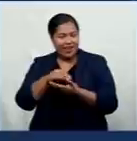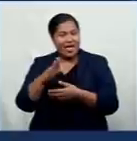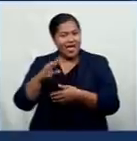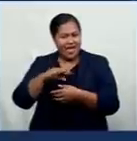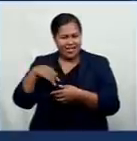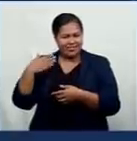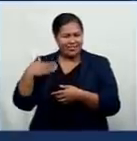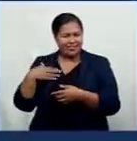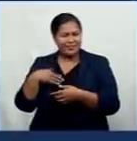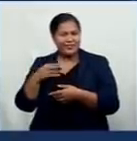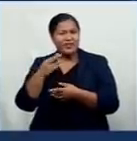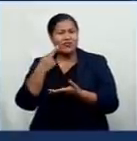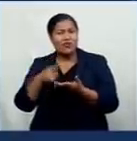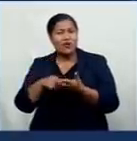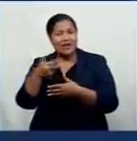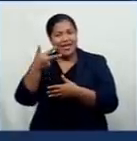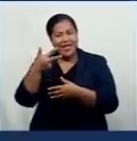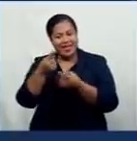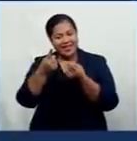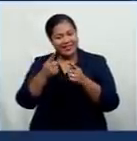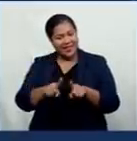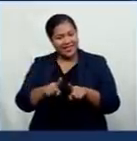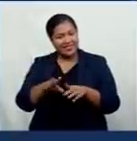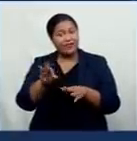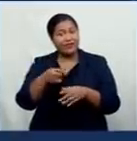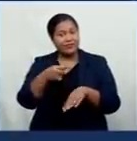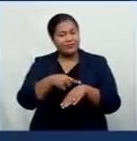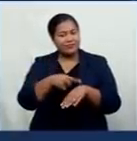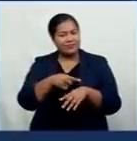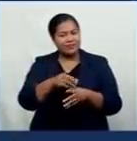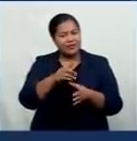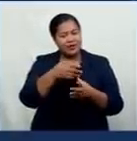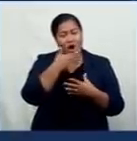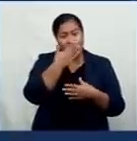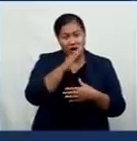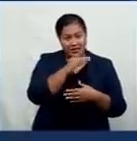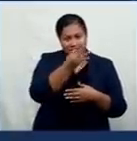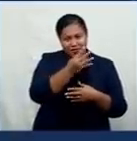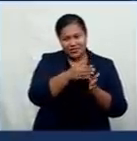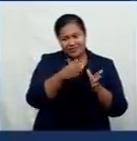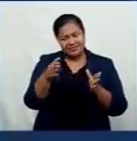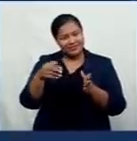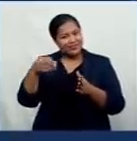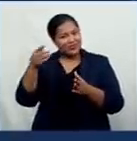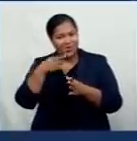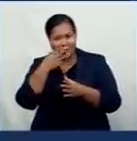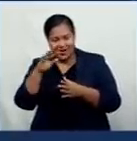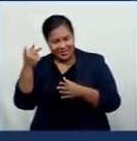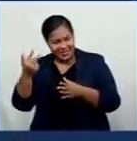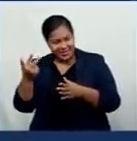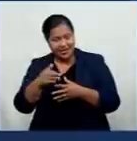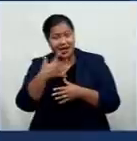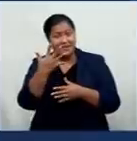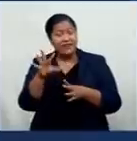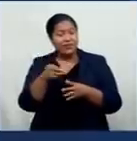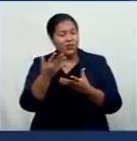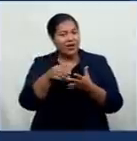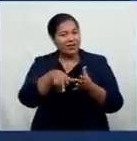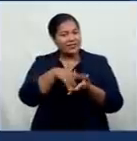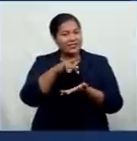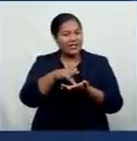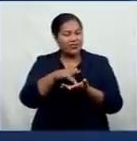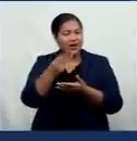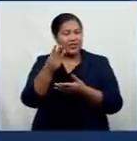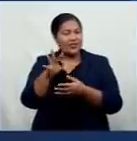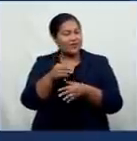Ministry also recorded 8 new deaths for the period between August 14th and 18th. 5 were from the Central Division and